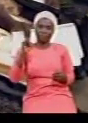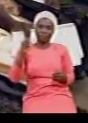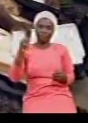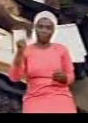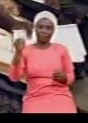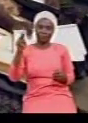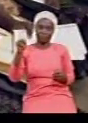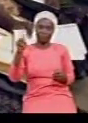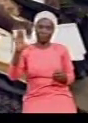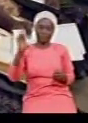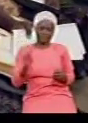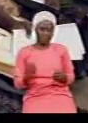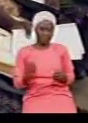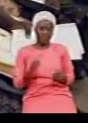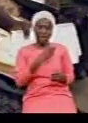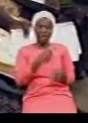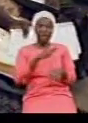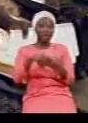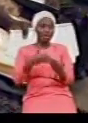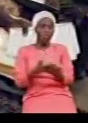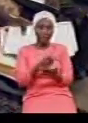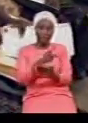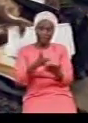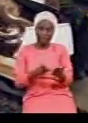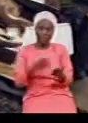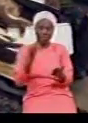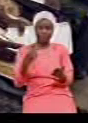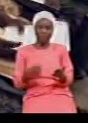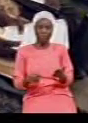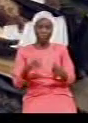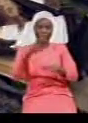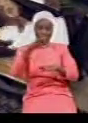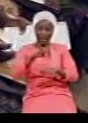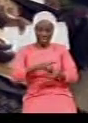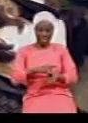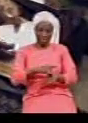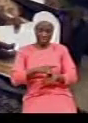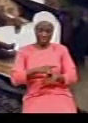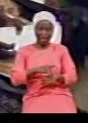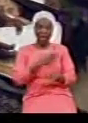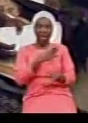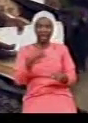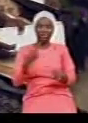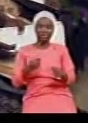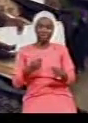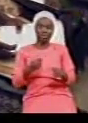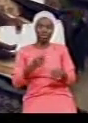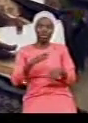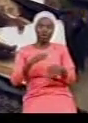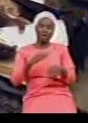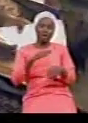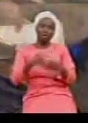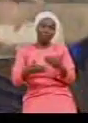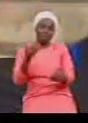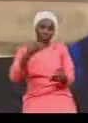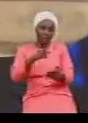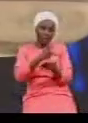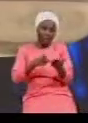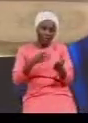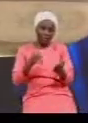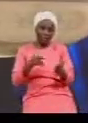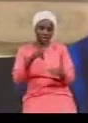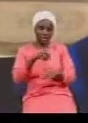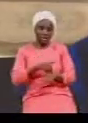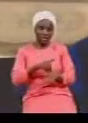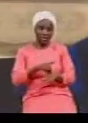earth, and the uttermost parts of the earth, and the uttermost part of the earth